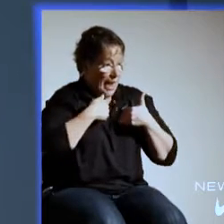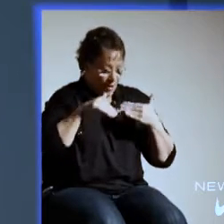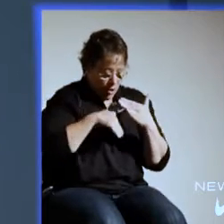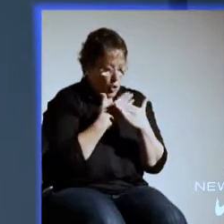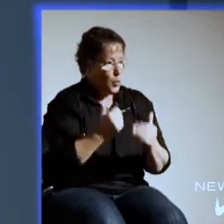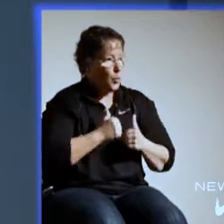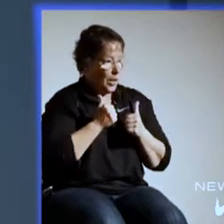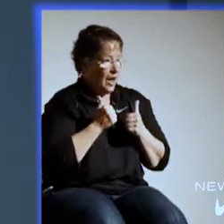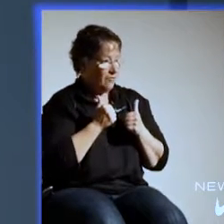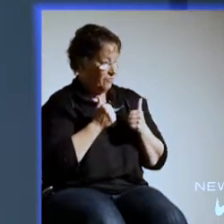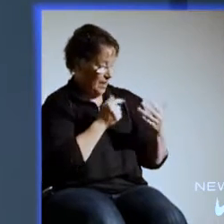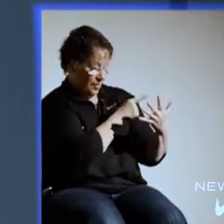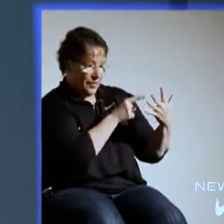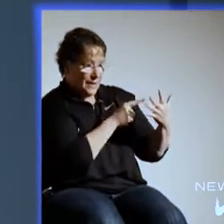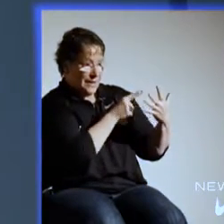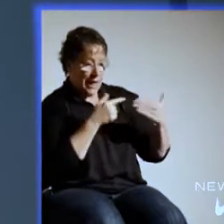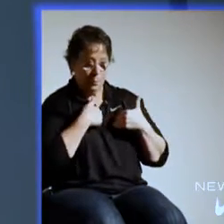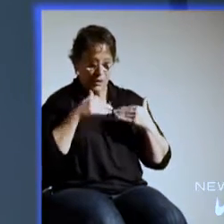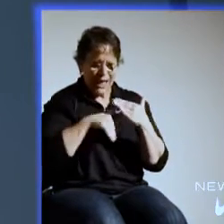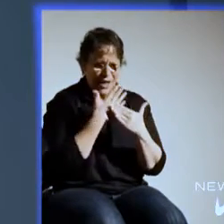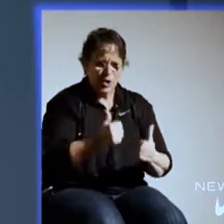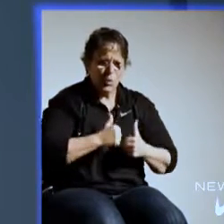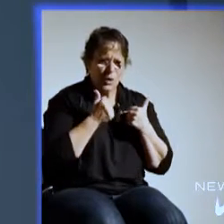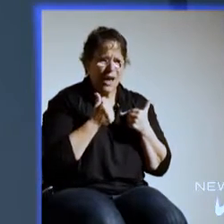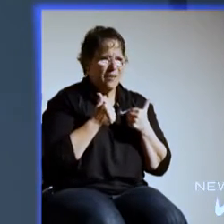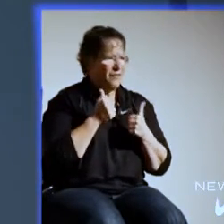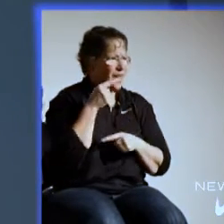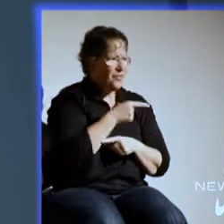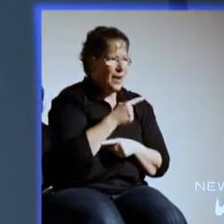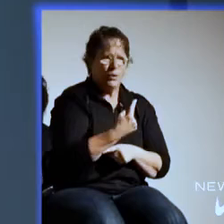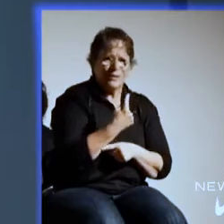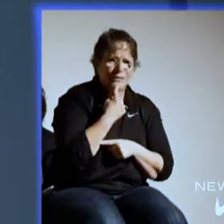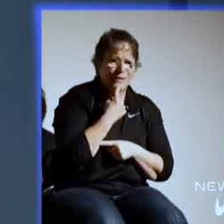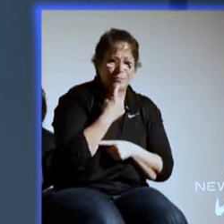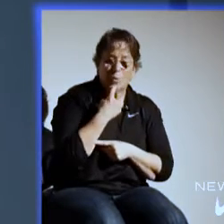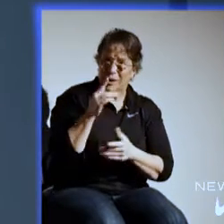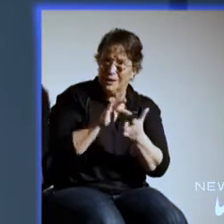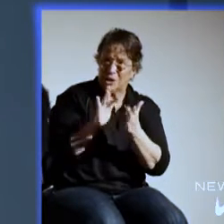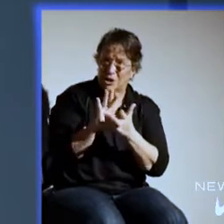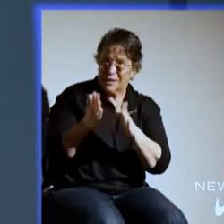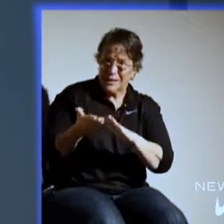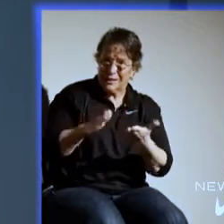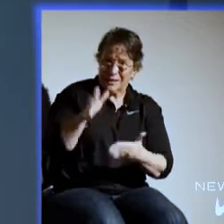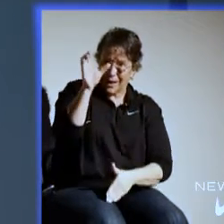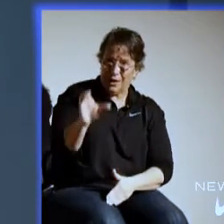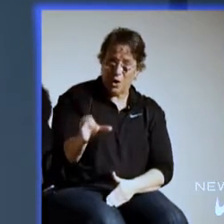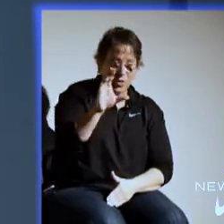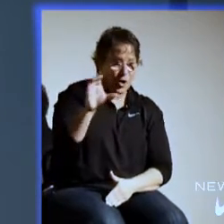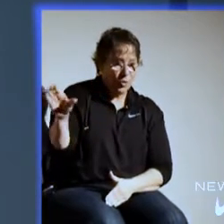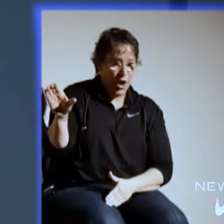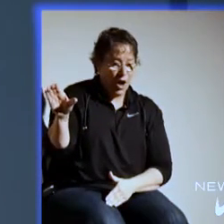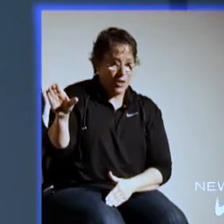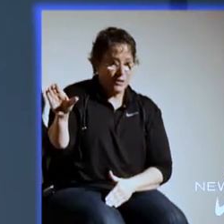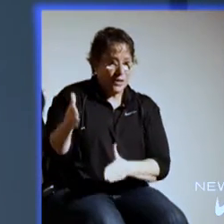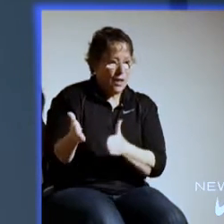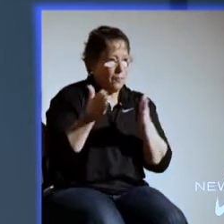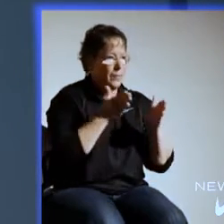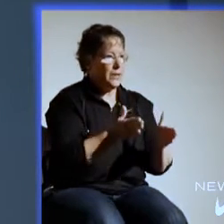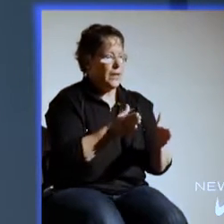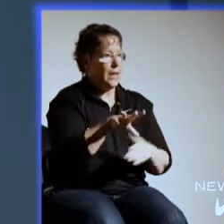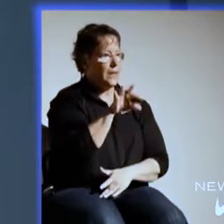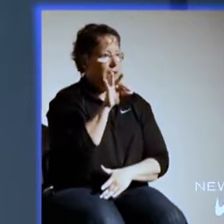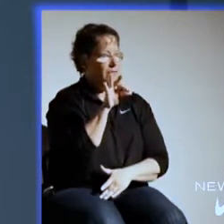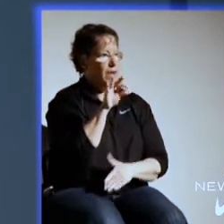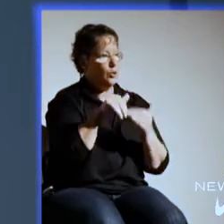lives. The disciples who had been so disappointed with the death of Jesus, their Savior, found new life in Jesus, their